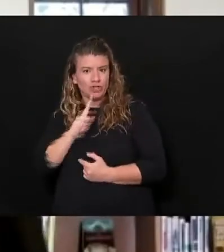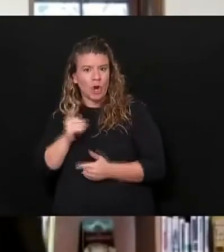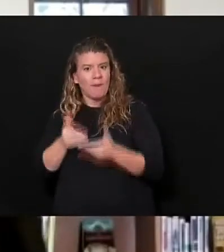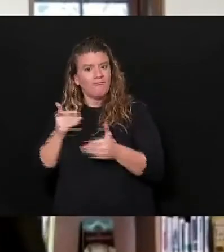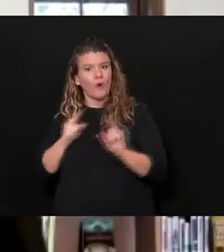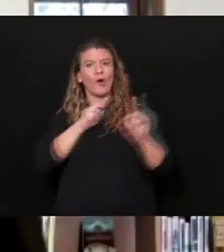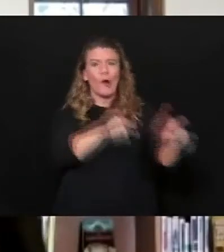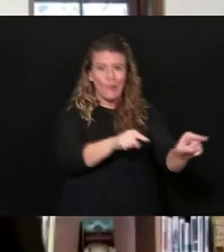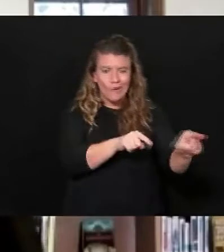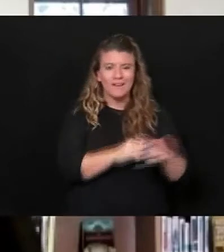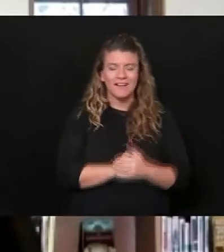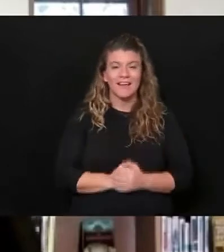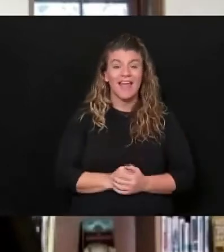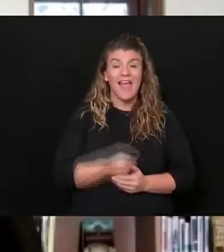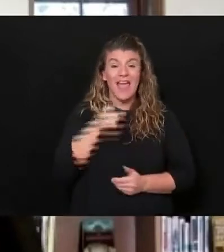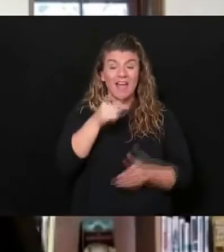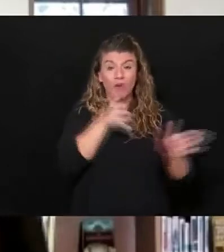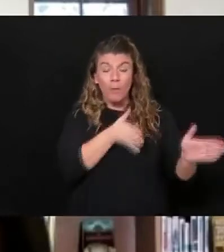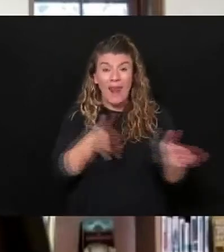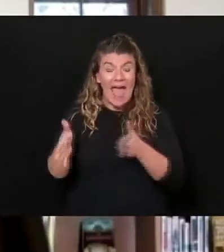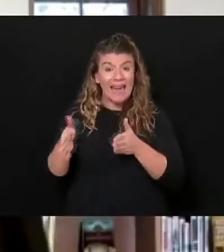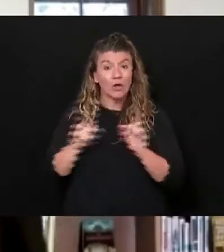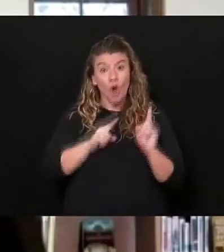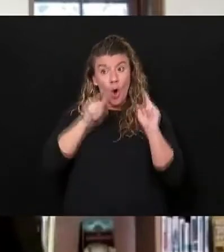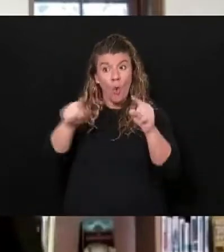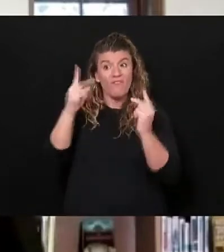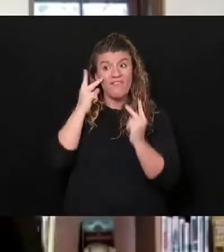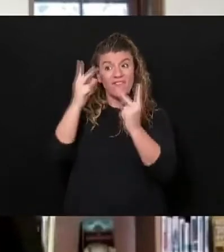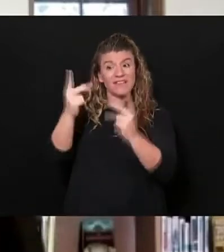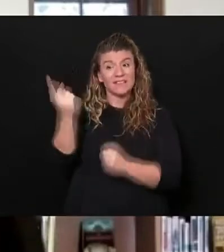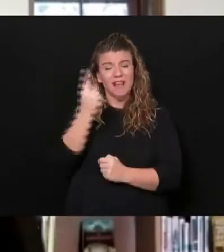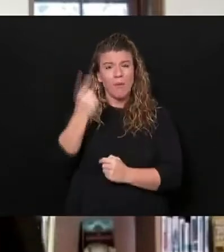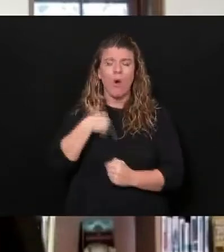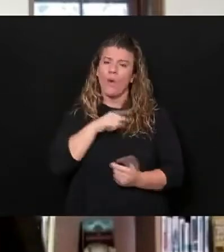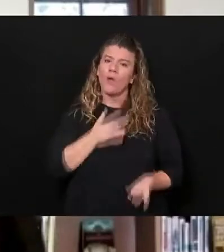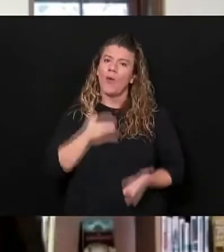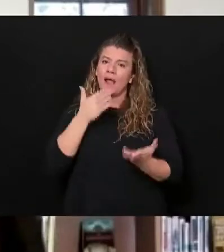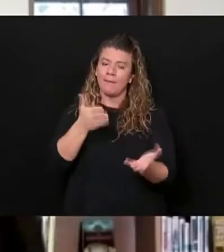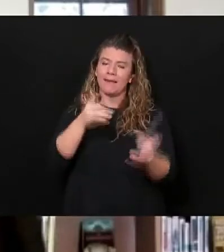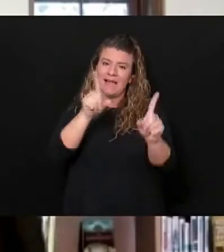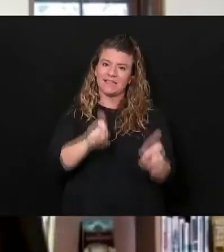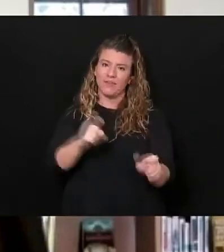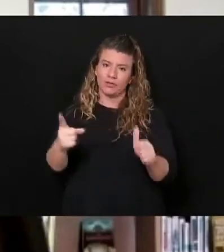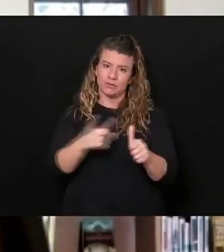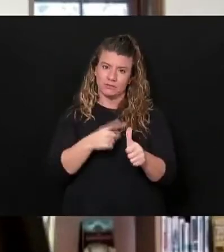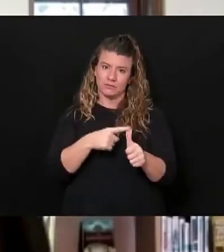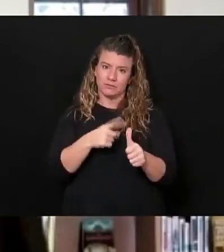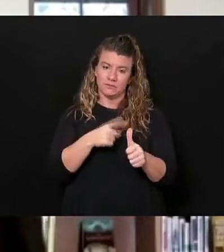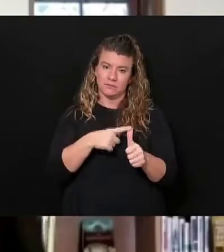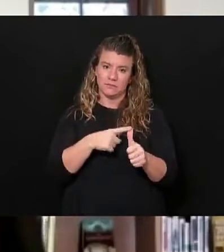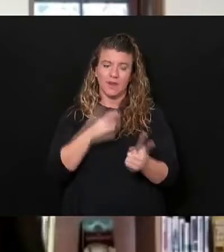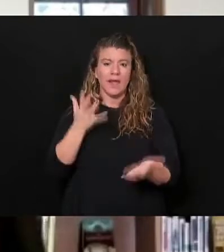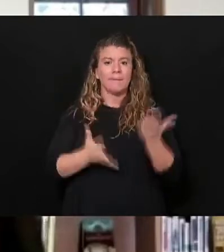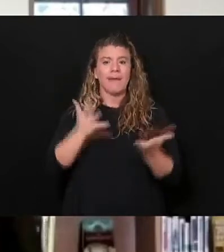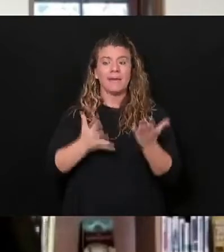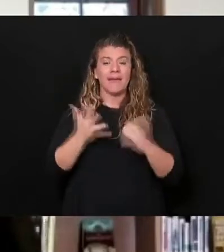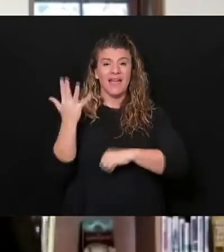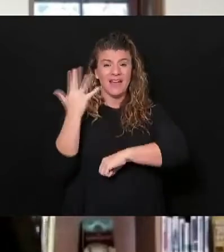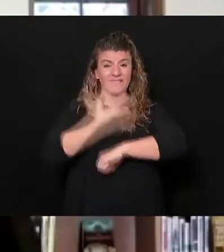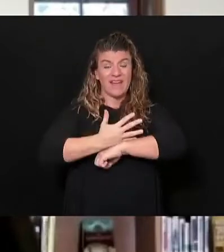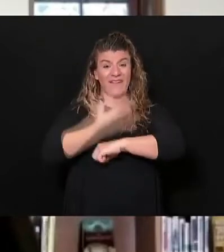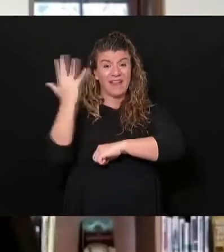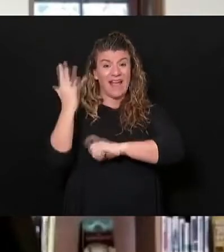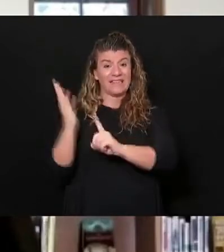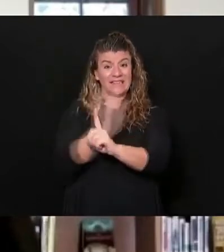going to see anyone, we do recommend going to get tested, and also maybe going within 5 days, because we don't know the time